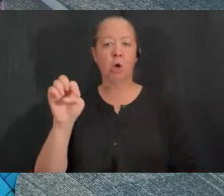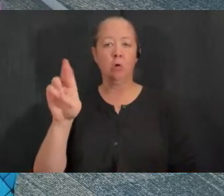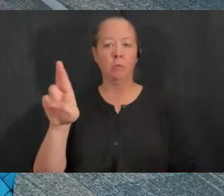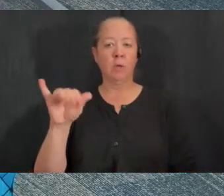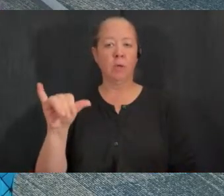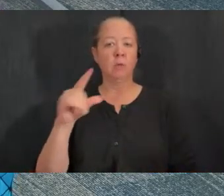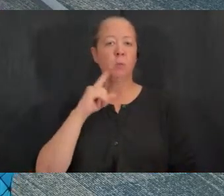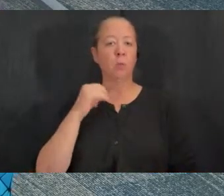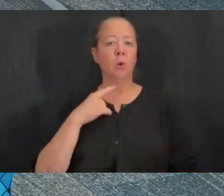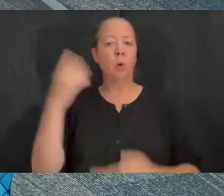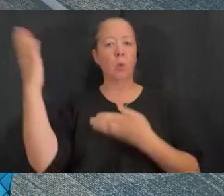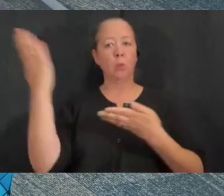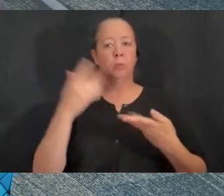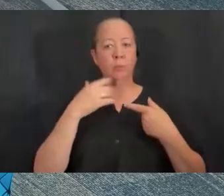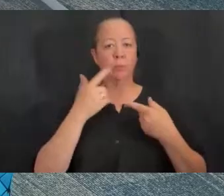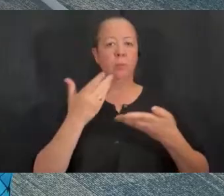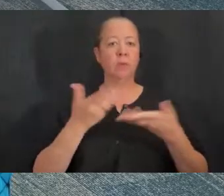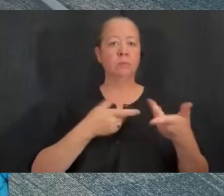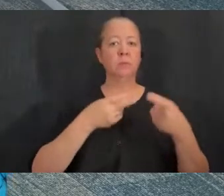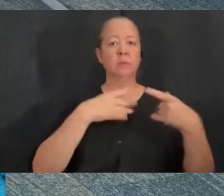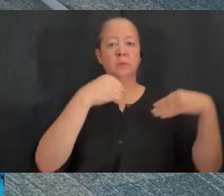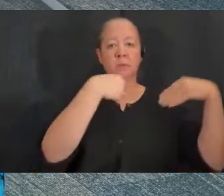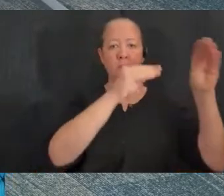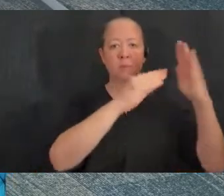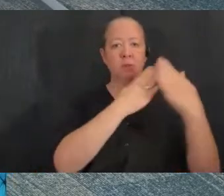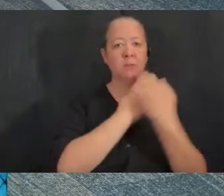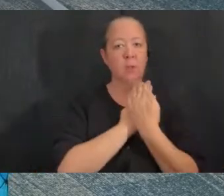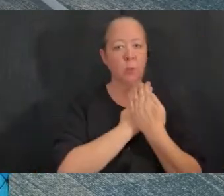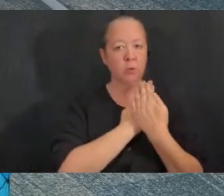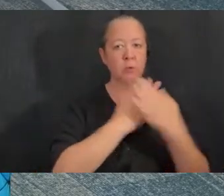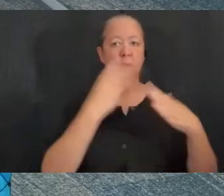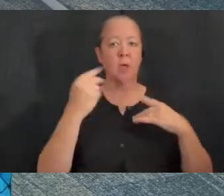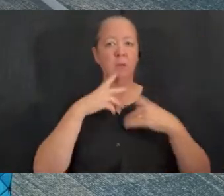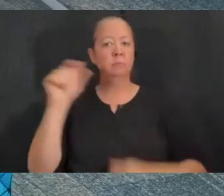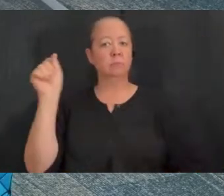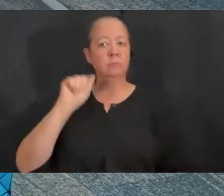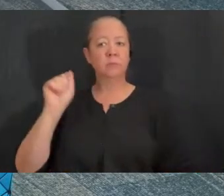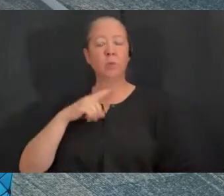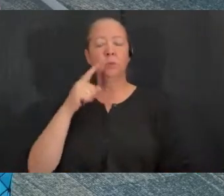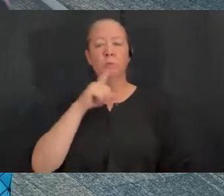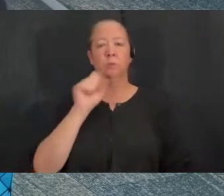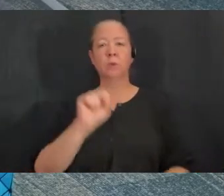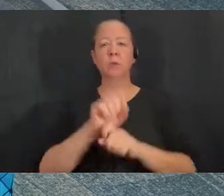So it's really intended to be a family-oriented,